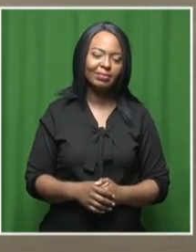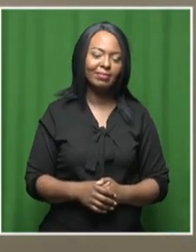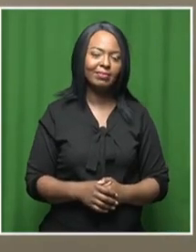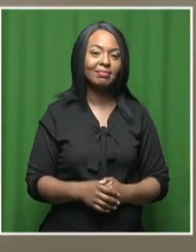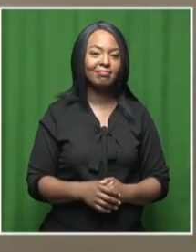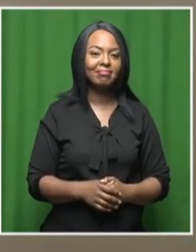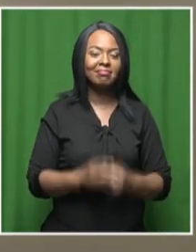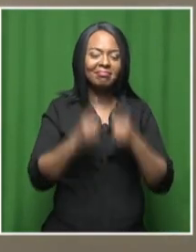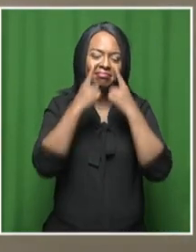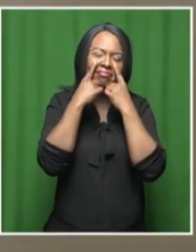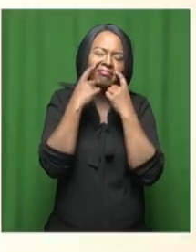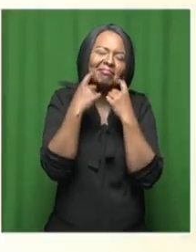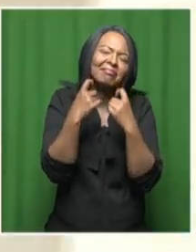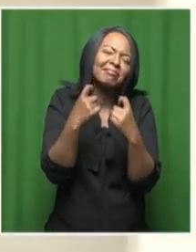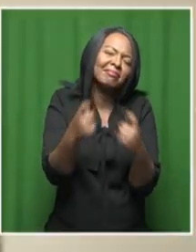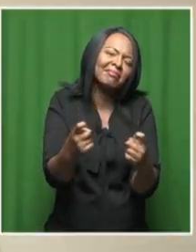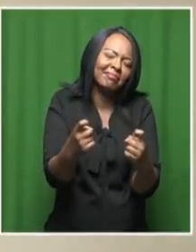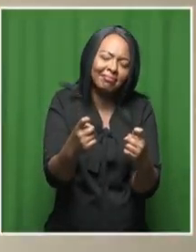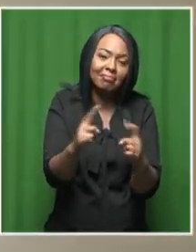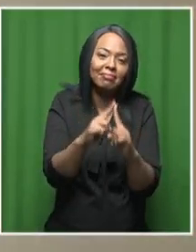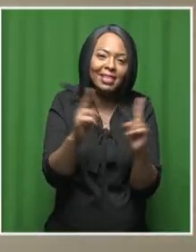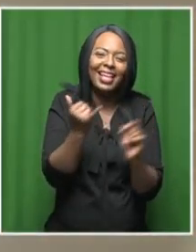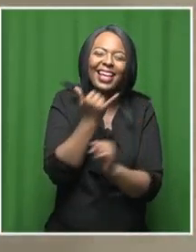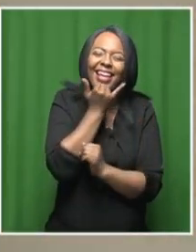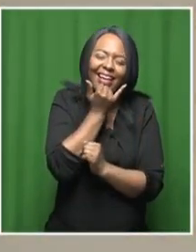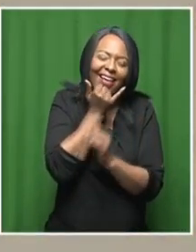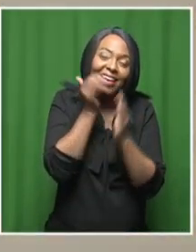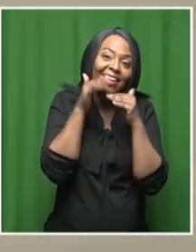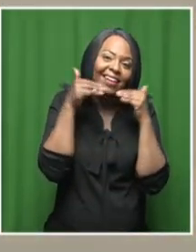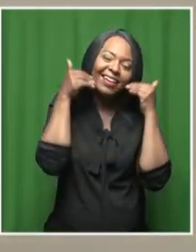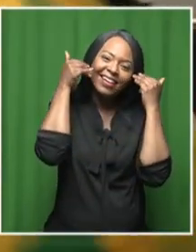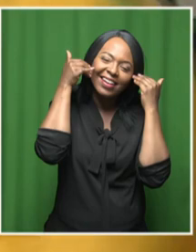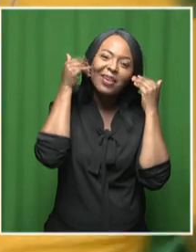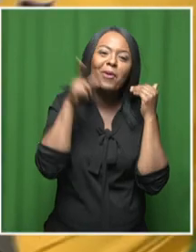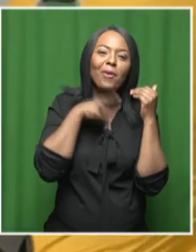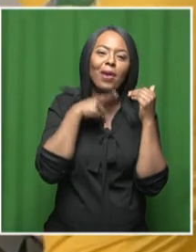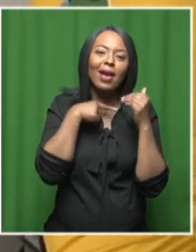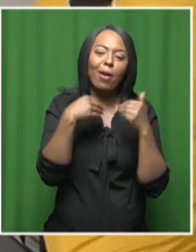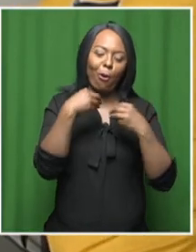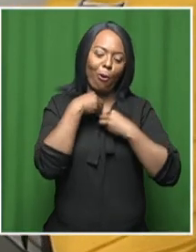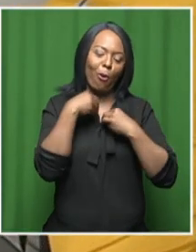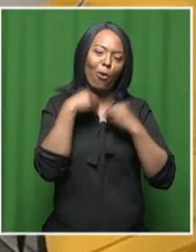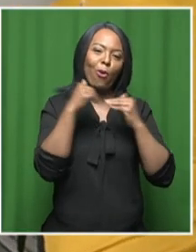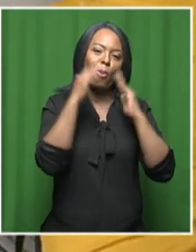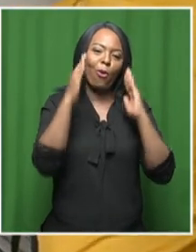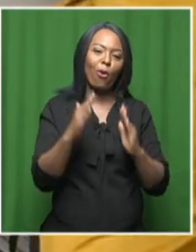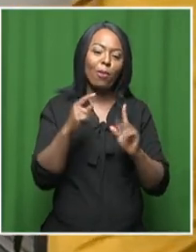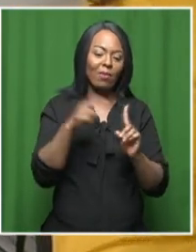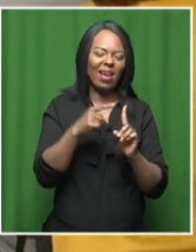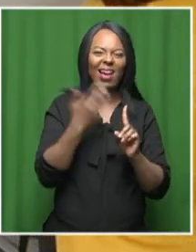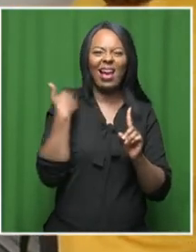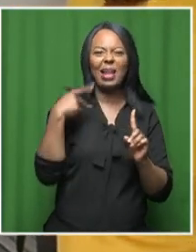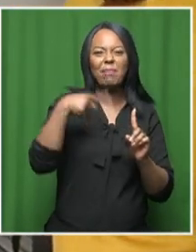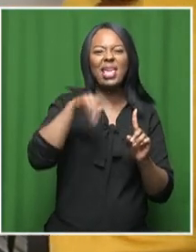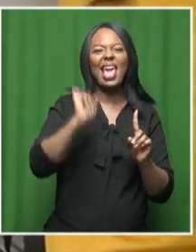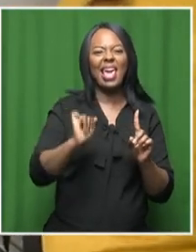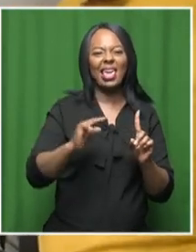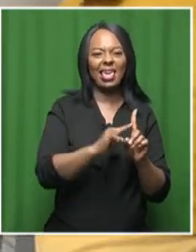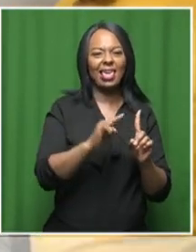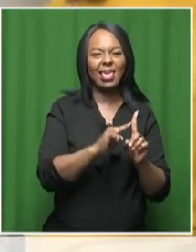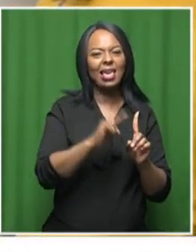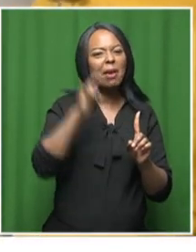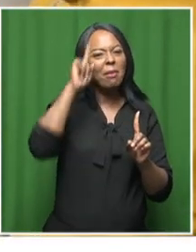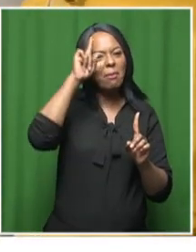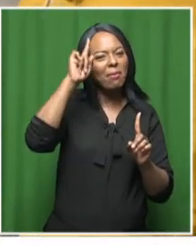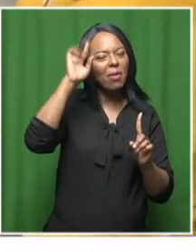tears of joy, finally her own home. Winnie Madikizela-Mandela's former personal assistant Zodwa Zwane says